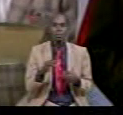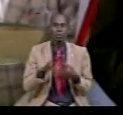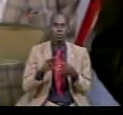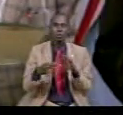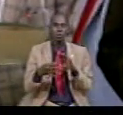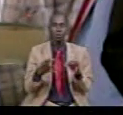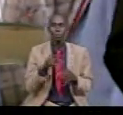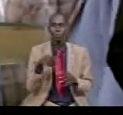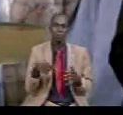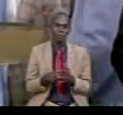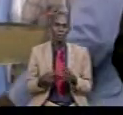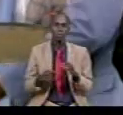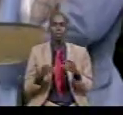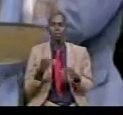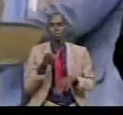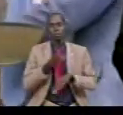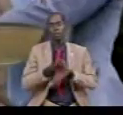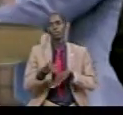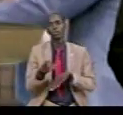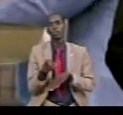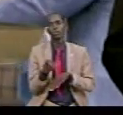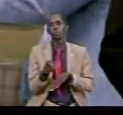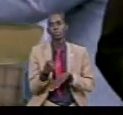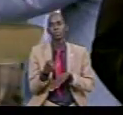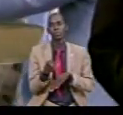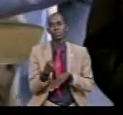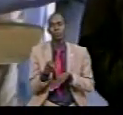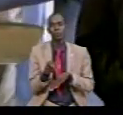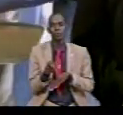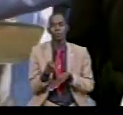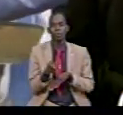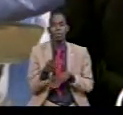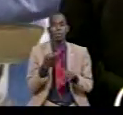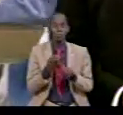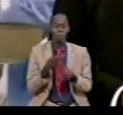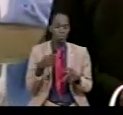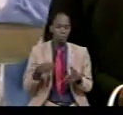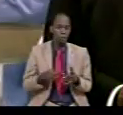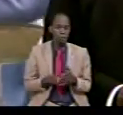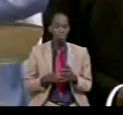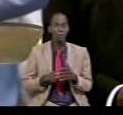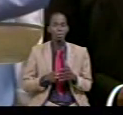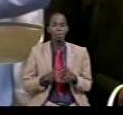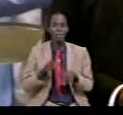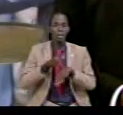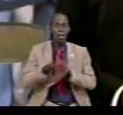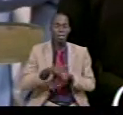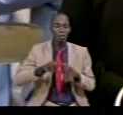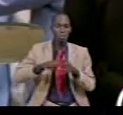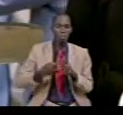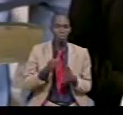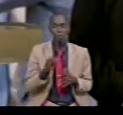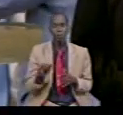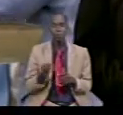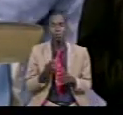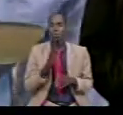this ministry from its early beginning through years of